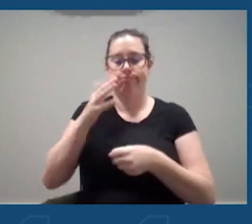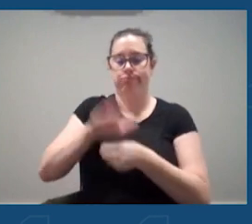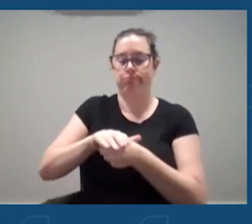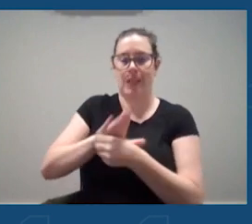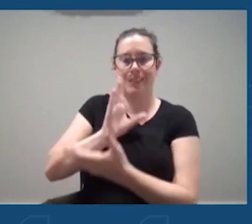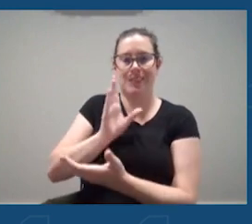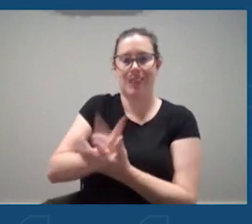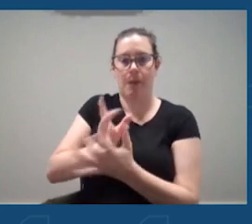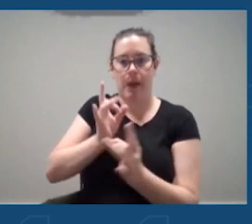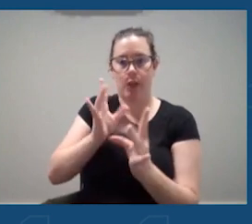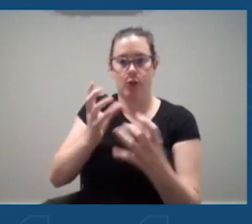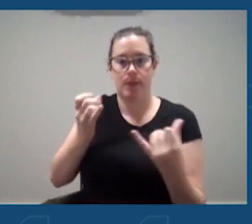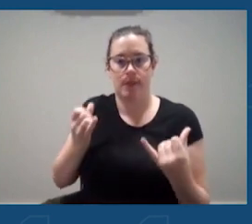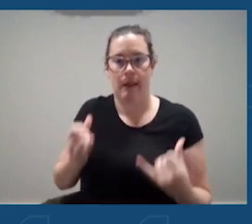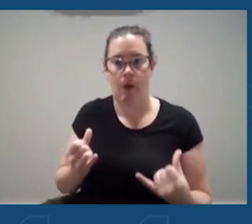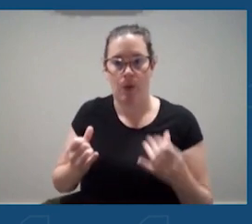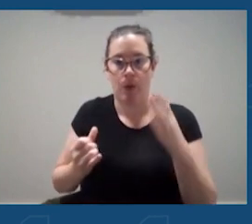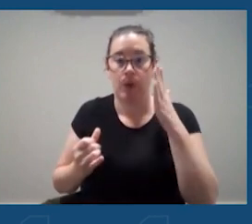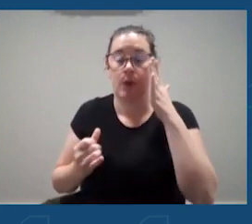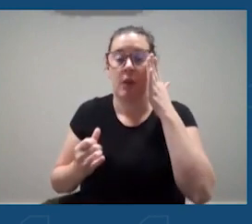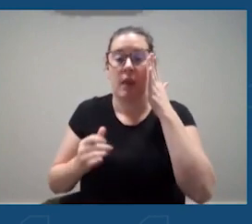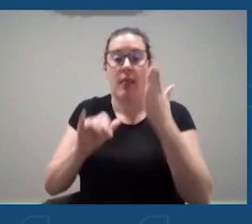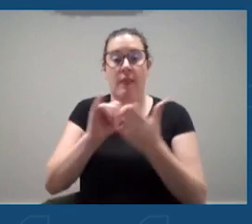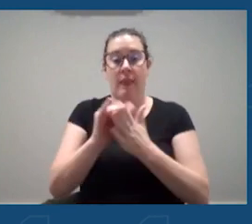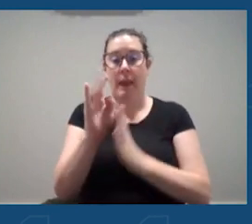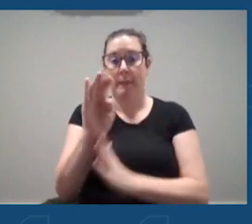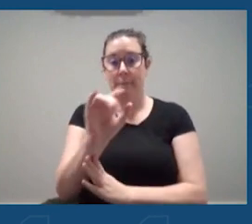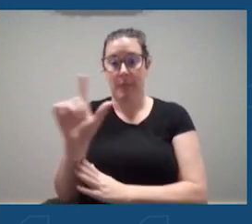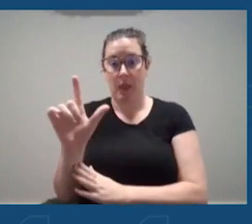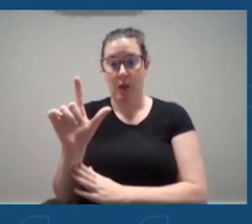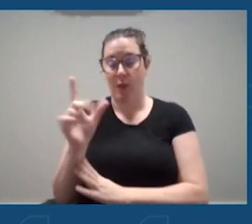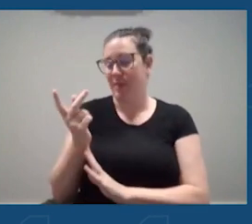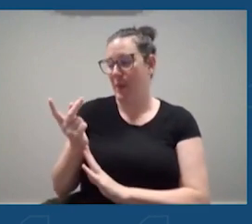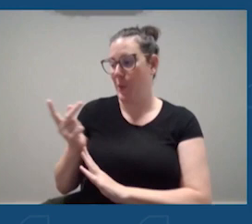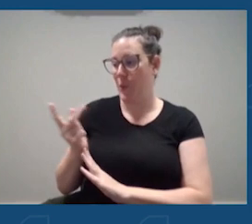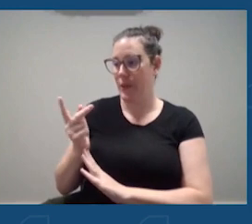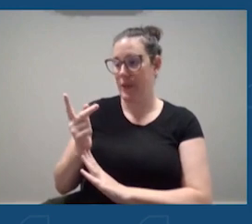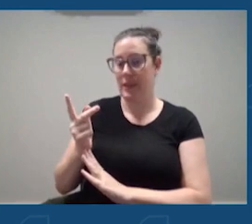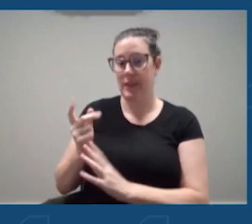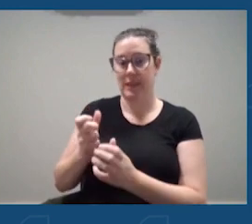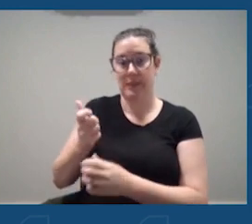Kaplan and I sponsored, and that I'm so grateful, as